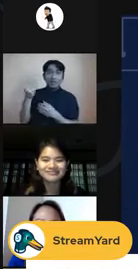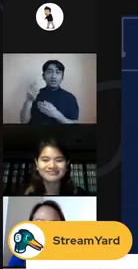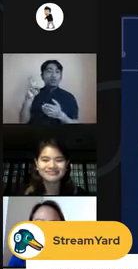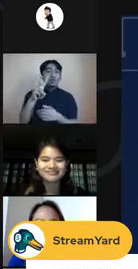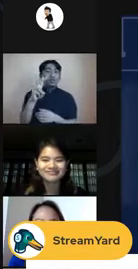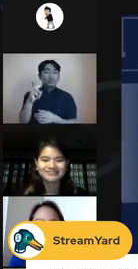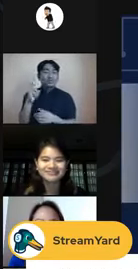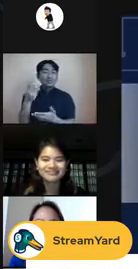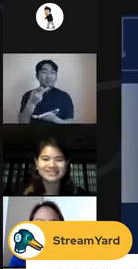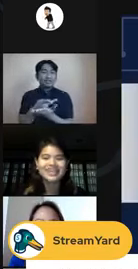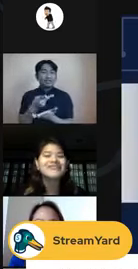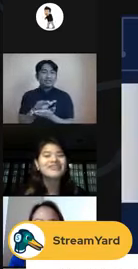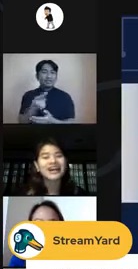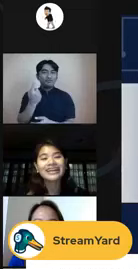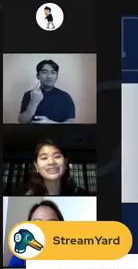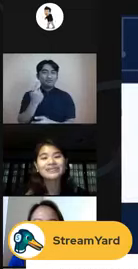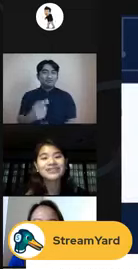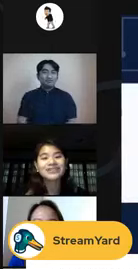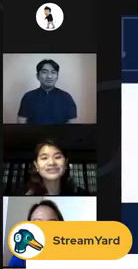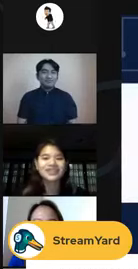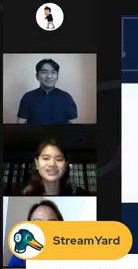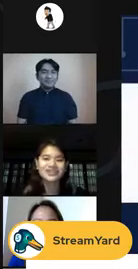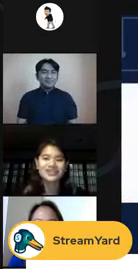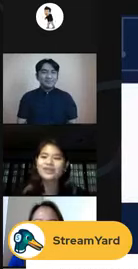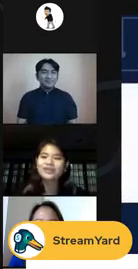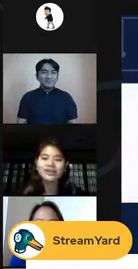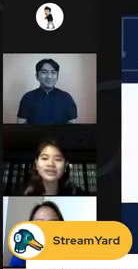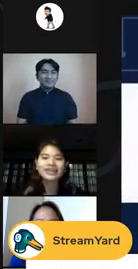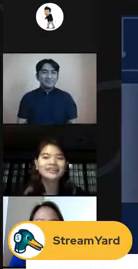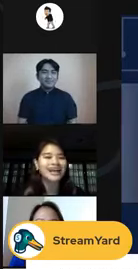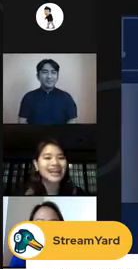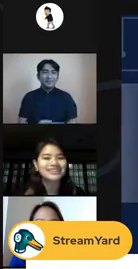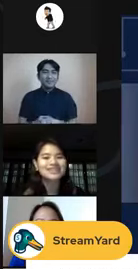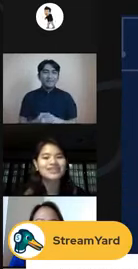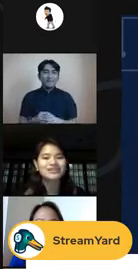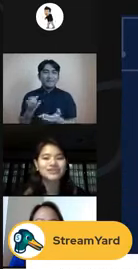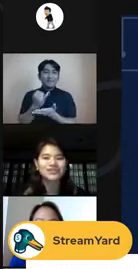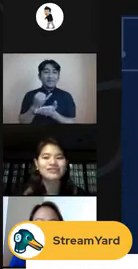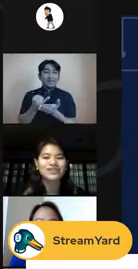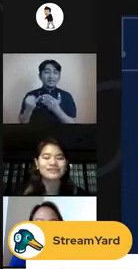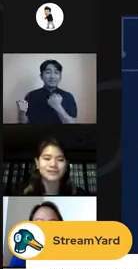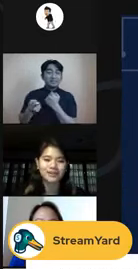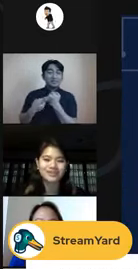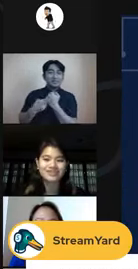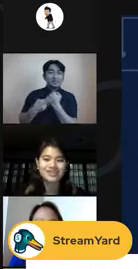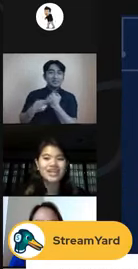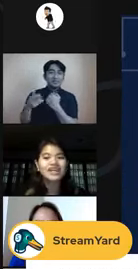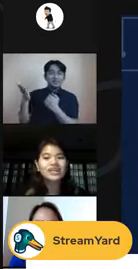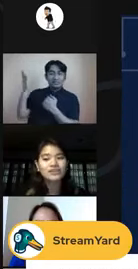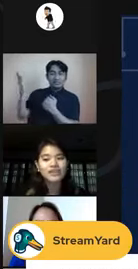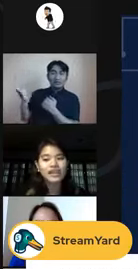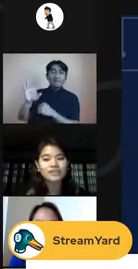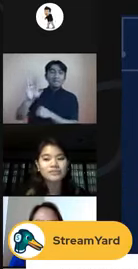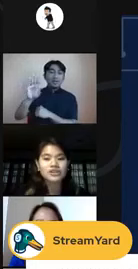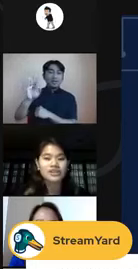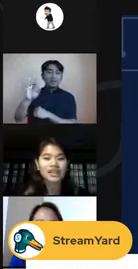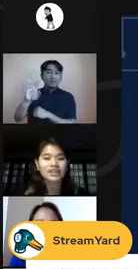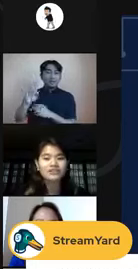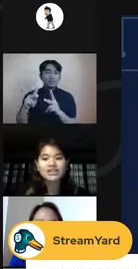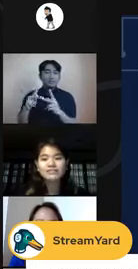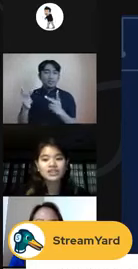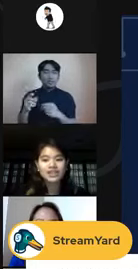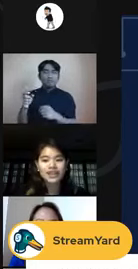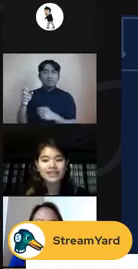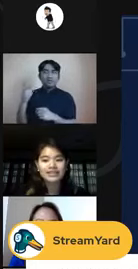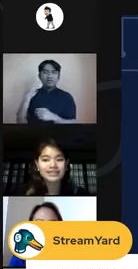200 pesos. For item reservations, you may contact the Hands in Inclusion Facebook page. If you'd like to purchase